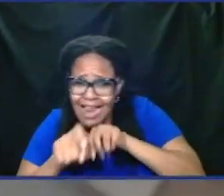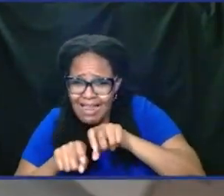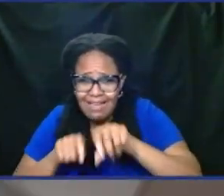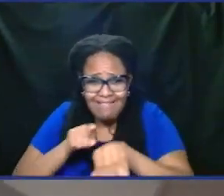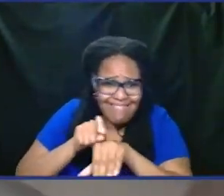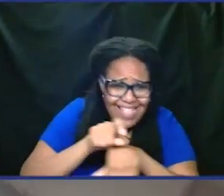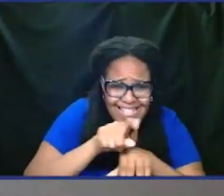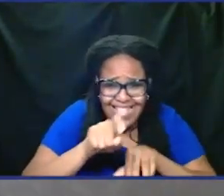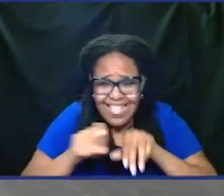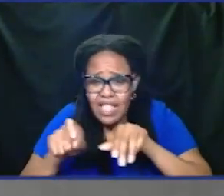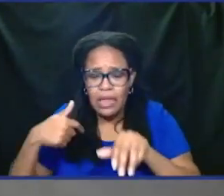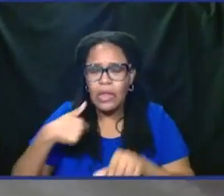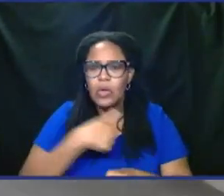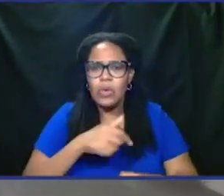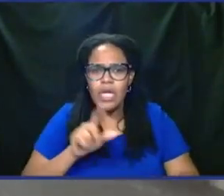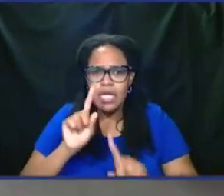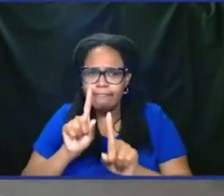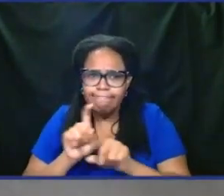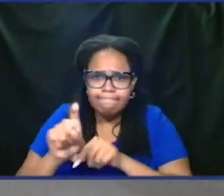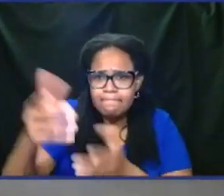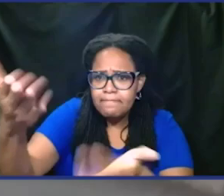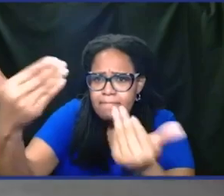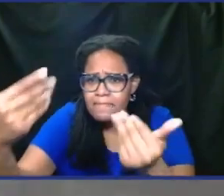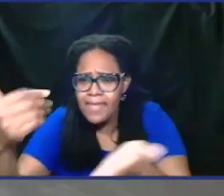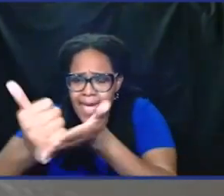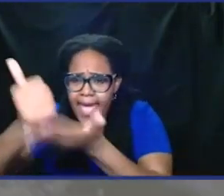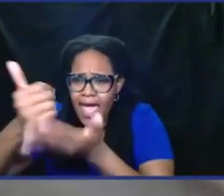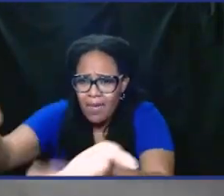went to help them come into our house.